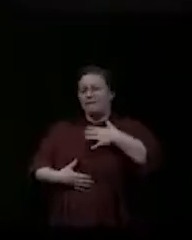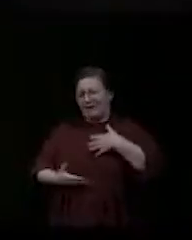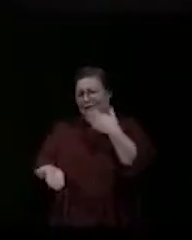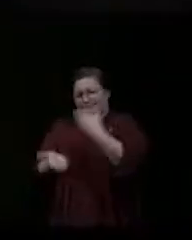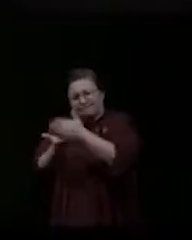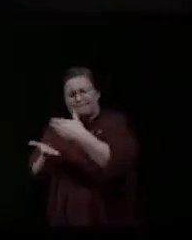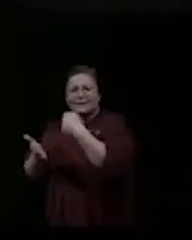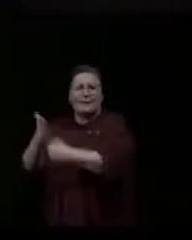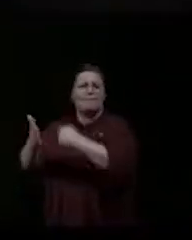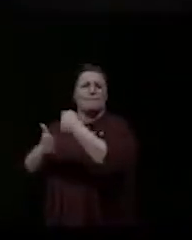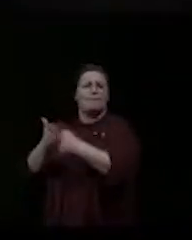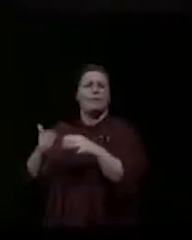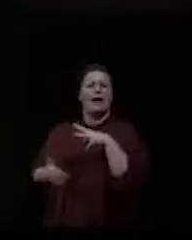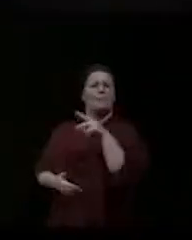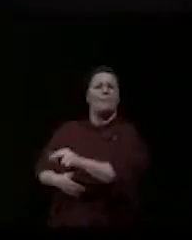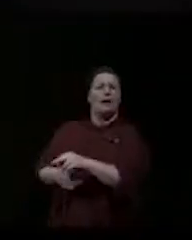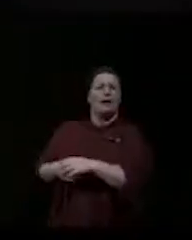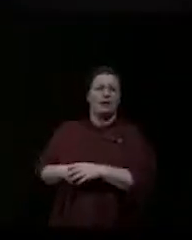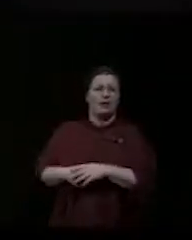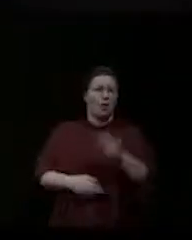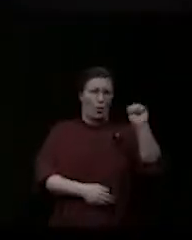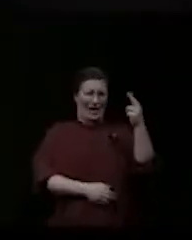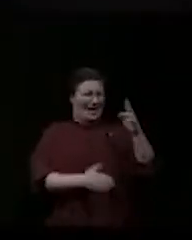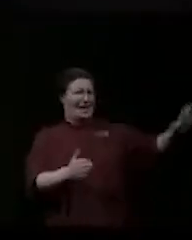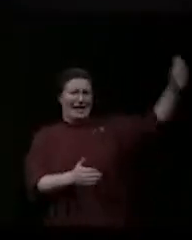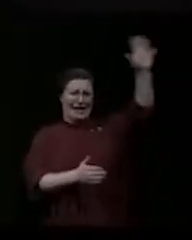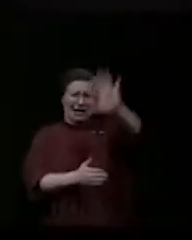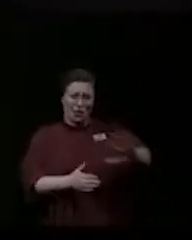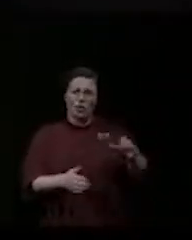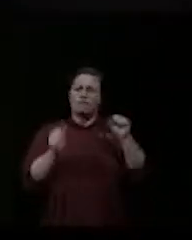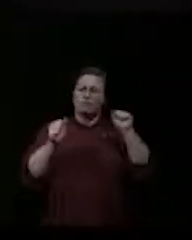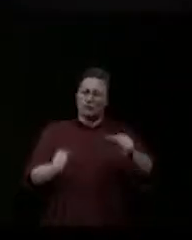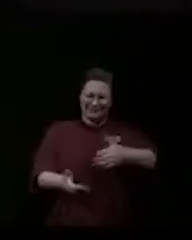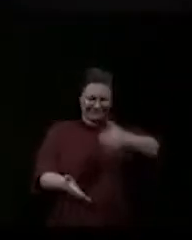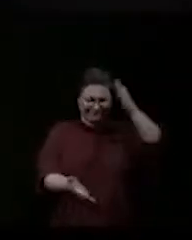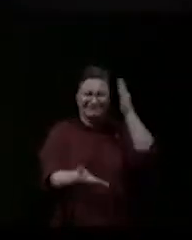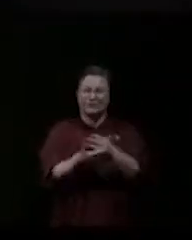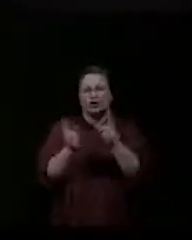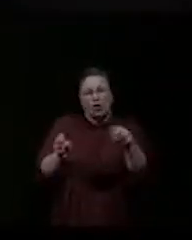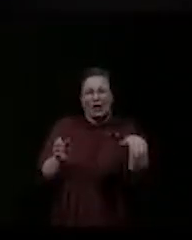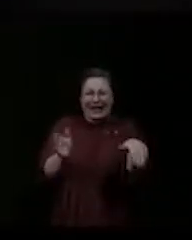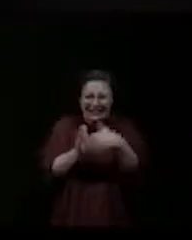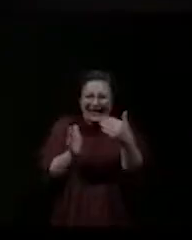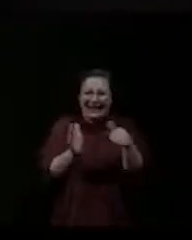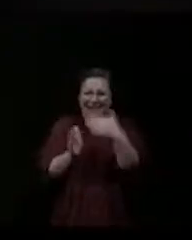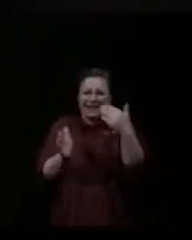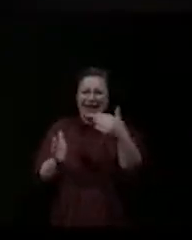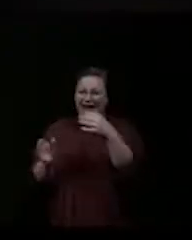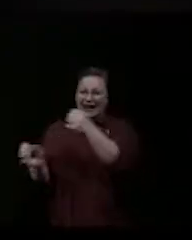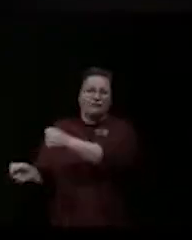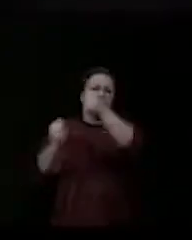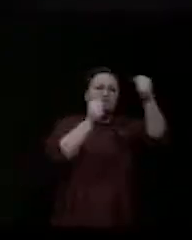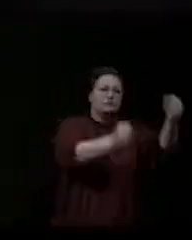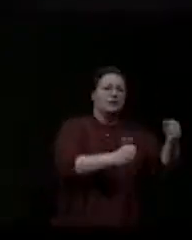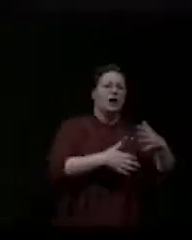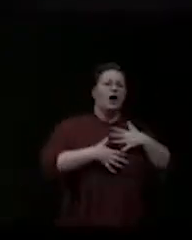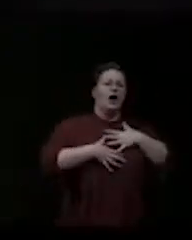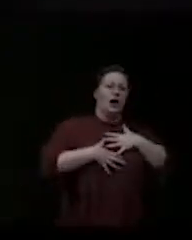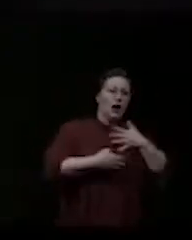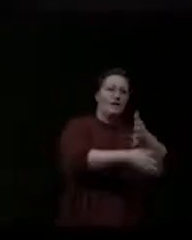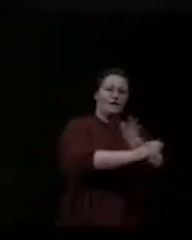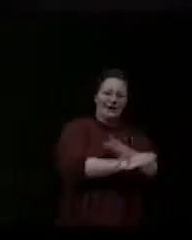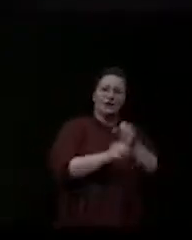rights work. And the EU needs to make sure that such temporary relocation avenues remain